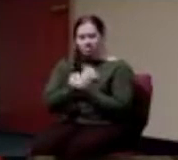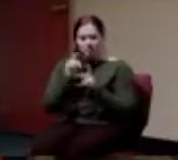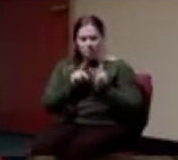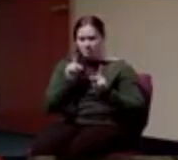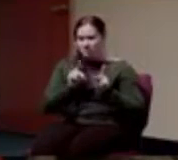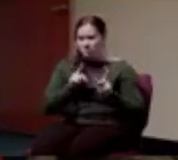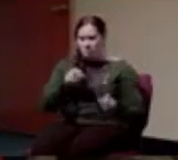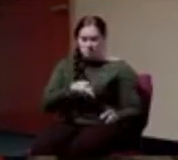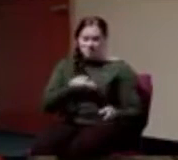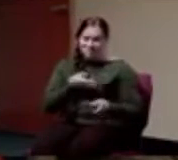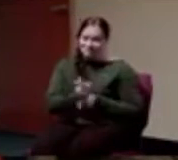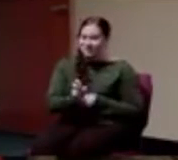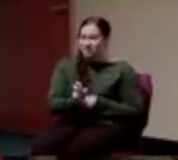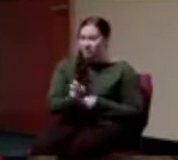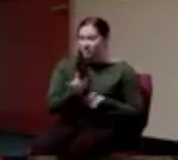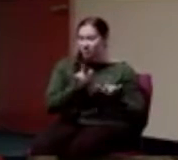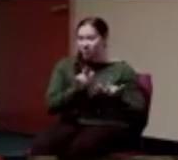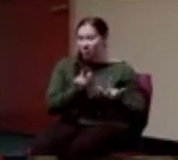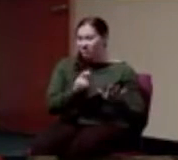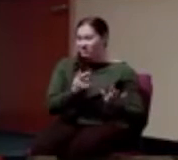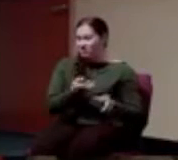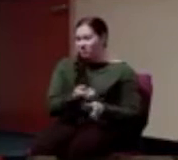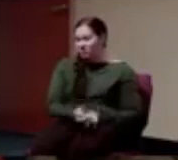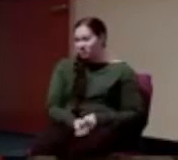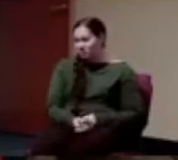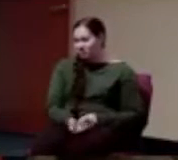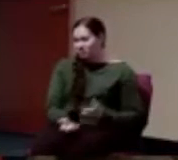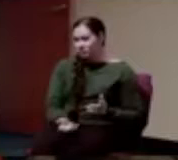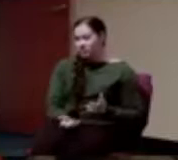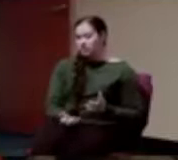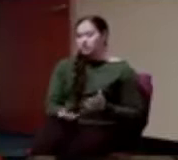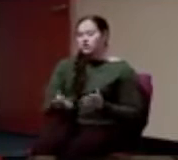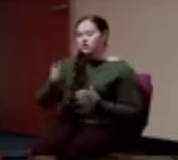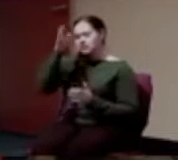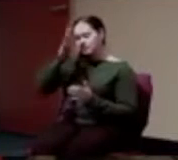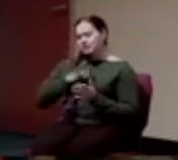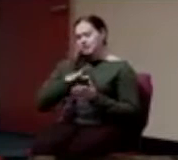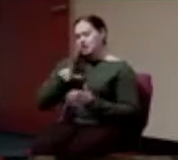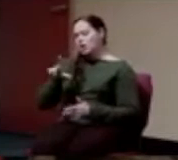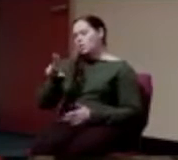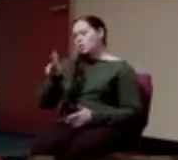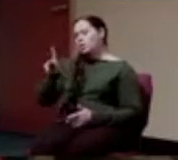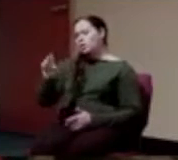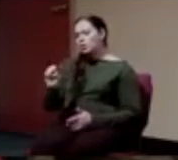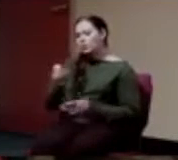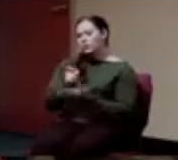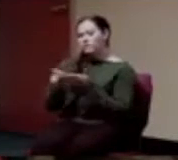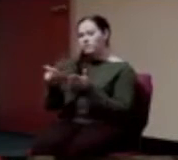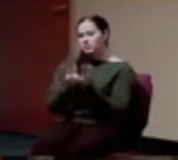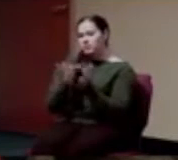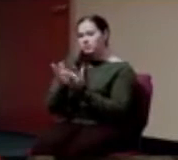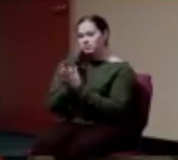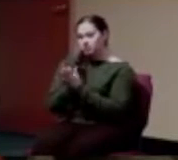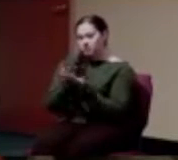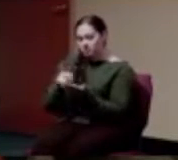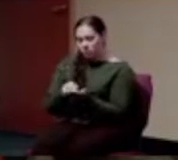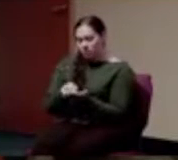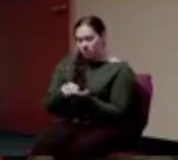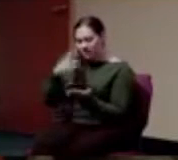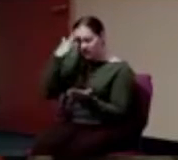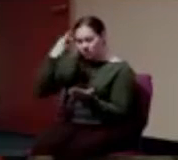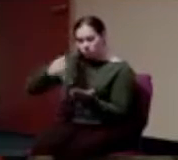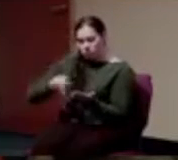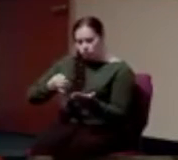conversation. There's a guy named in the Bible named Luke who wrote about a time where Jesus made the choice to love somebody who is difficult, something he